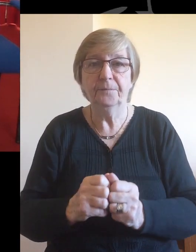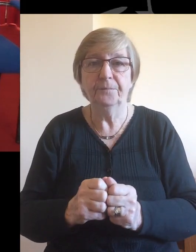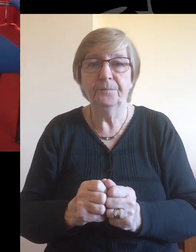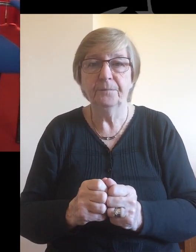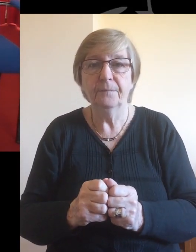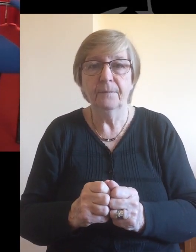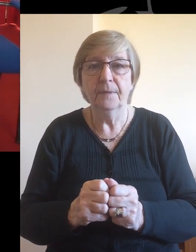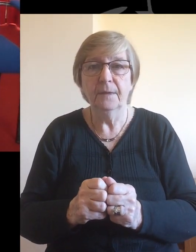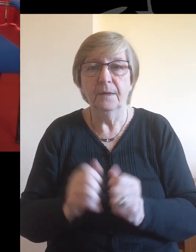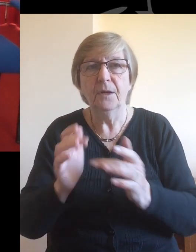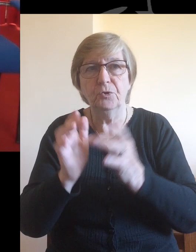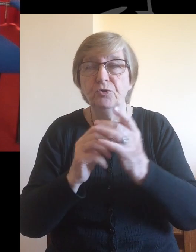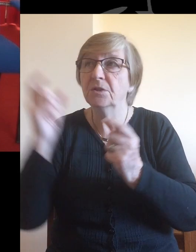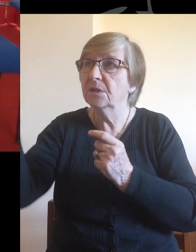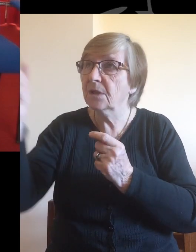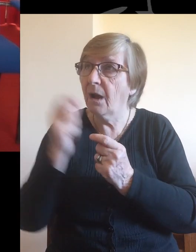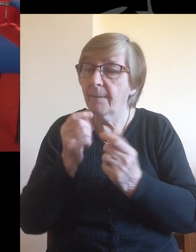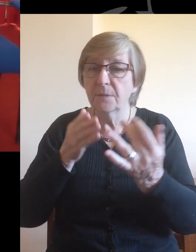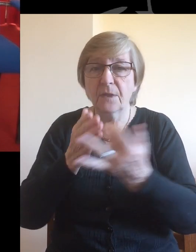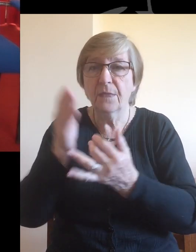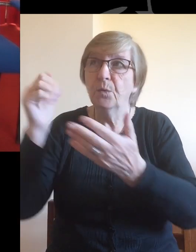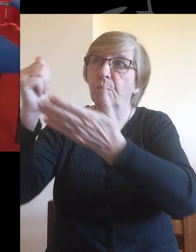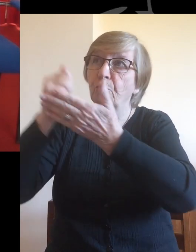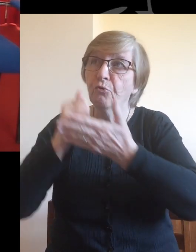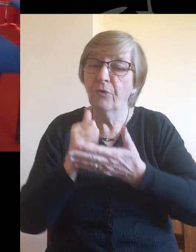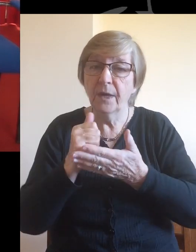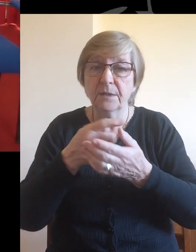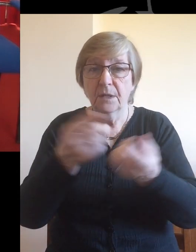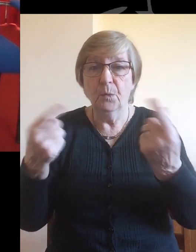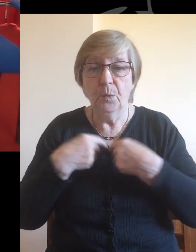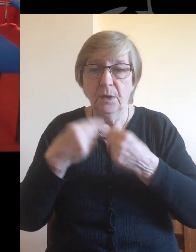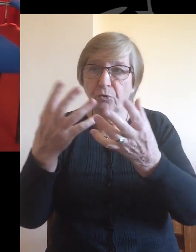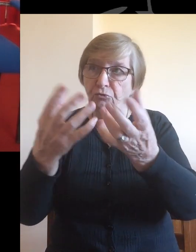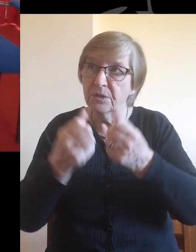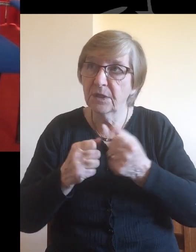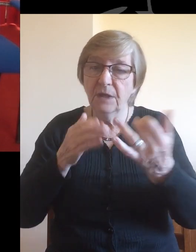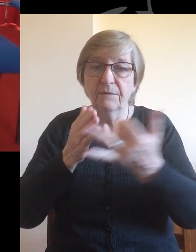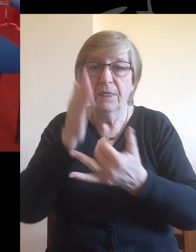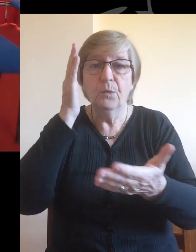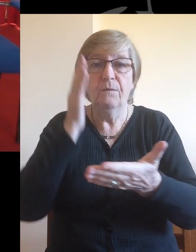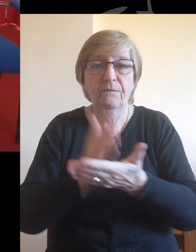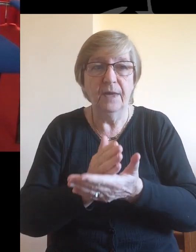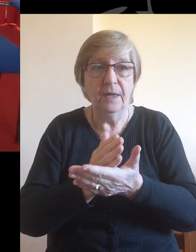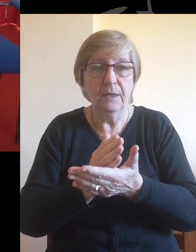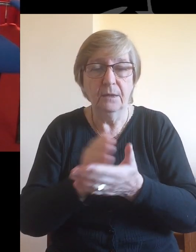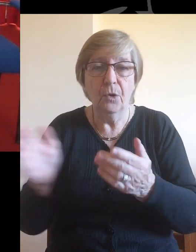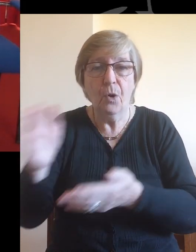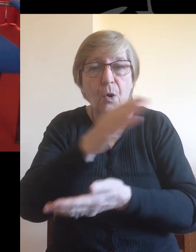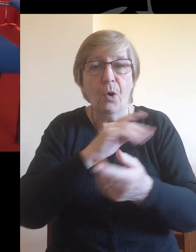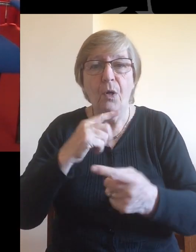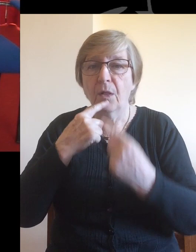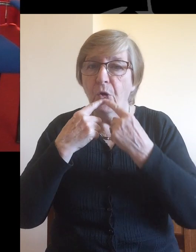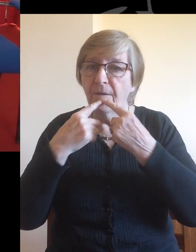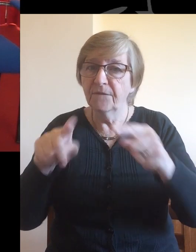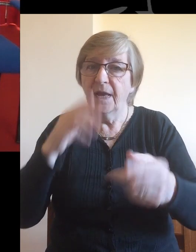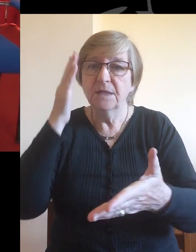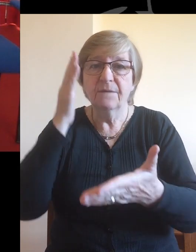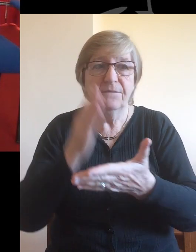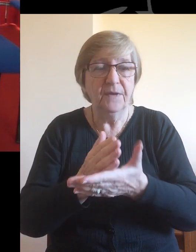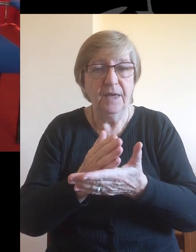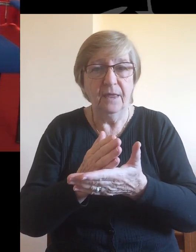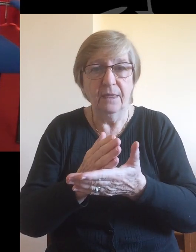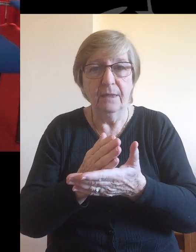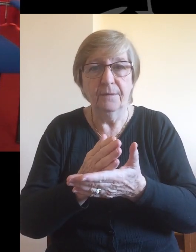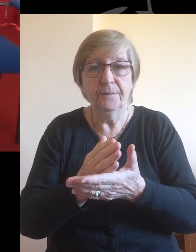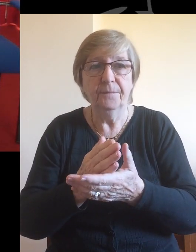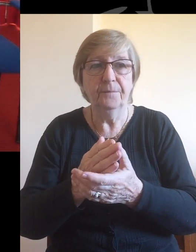And he comes to us in grace, and we receive in faith. So let us confess our faith together in the words of the Apostles' Creed. And the words of our